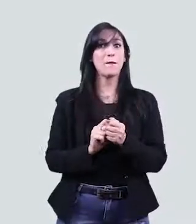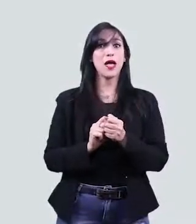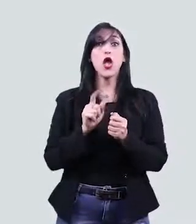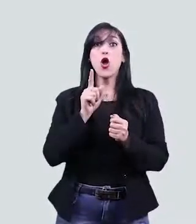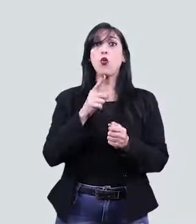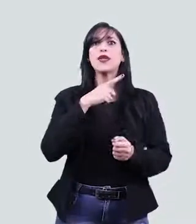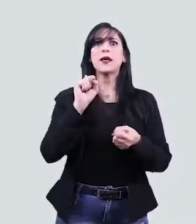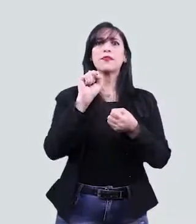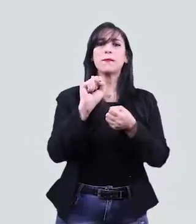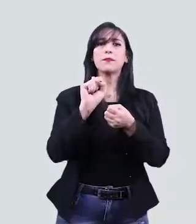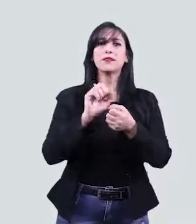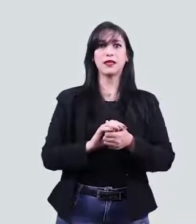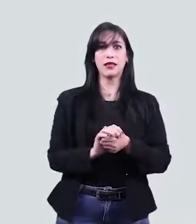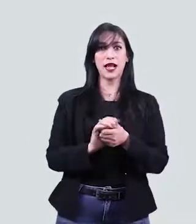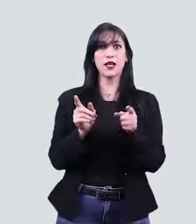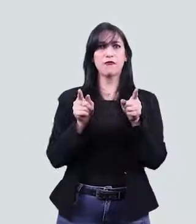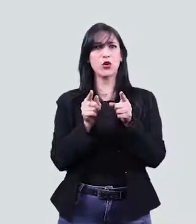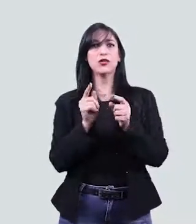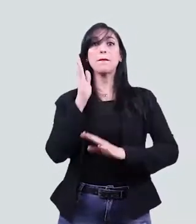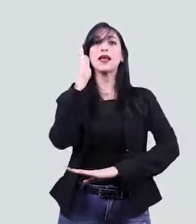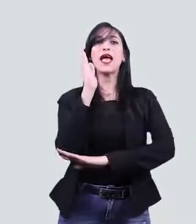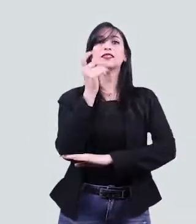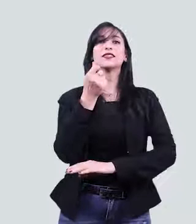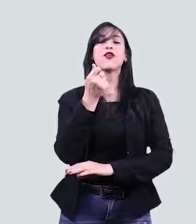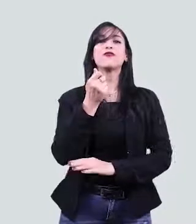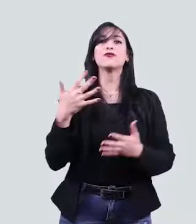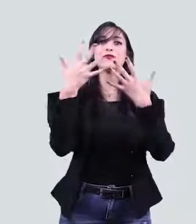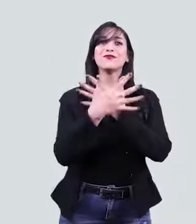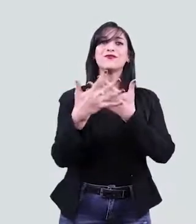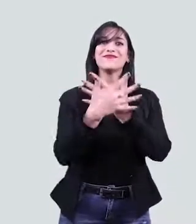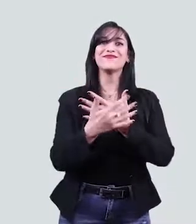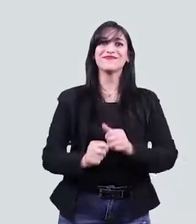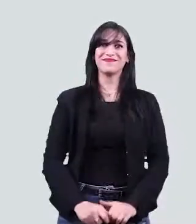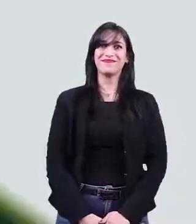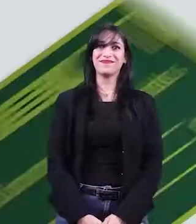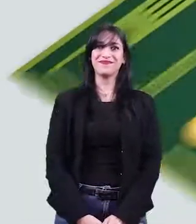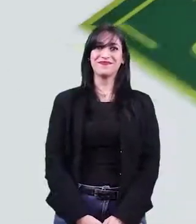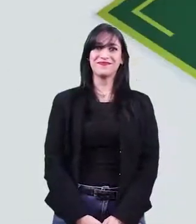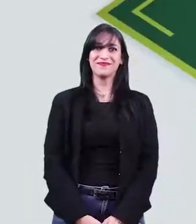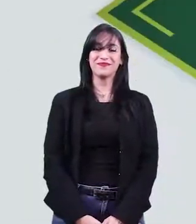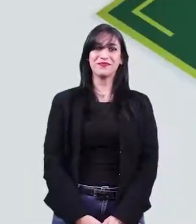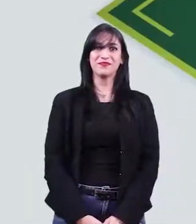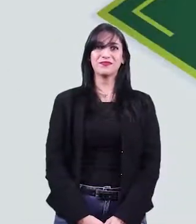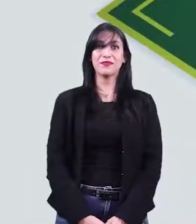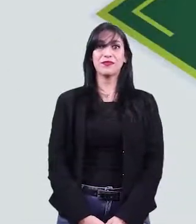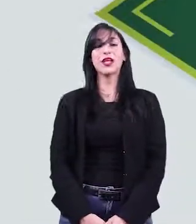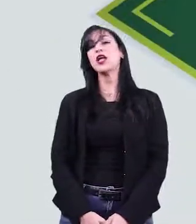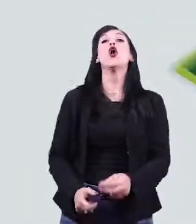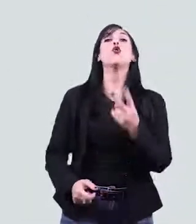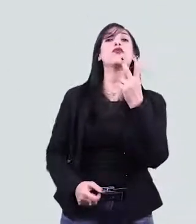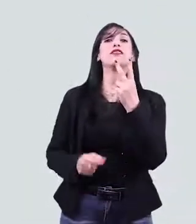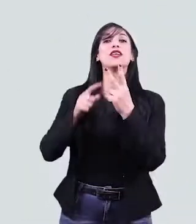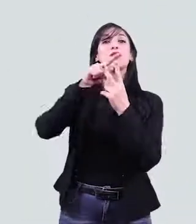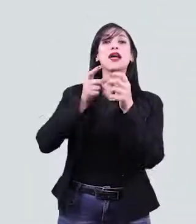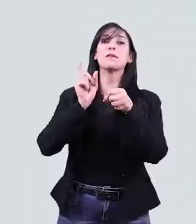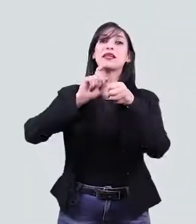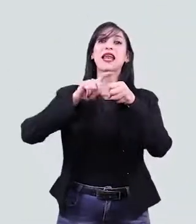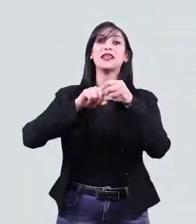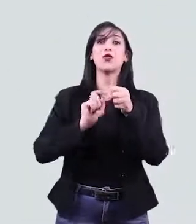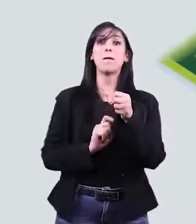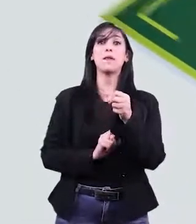own a share that represents a claim on part of a company's assets and earnings. There are two main types of stocks: common